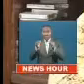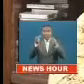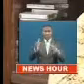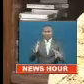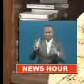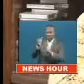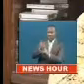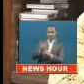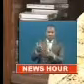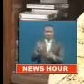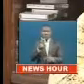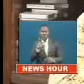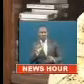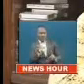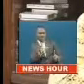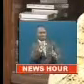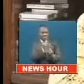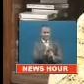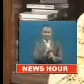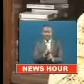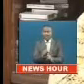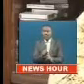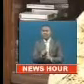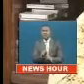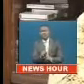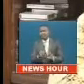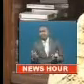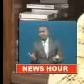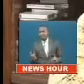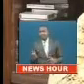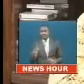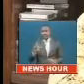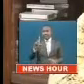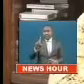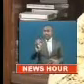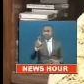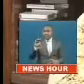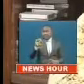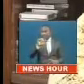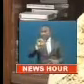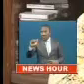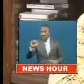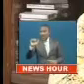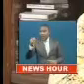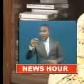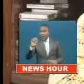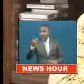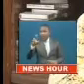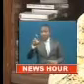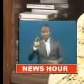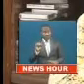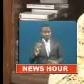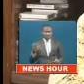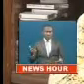a panelist. In Domahinkru, the irate youth attacked a radio station there